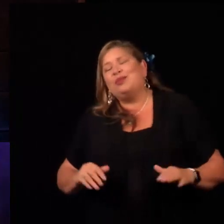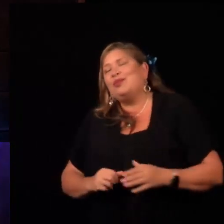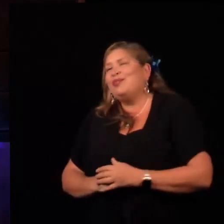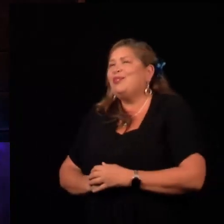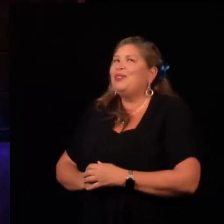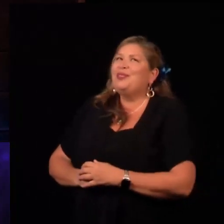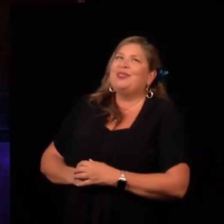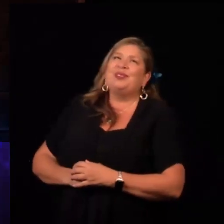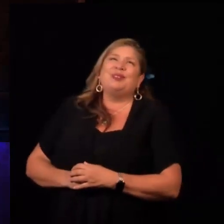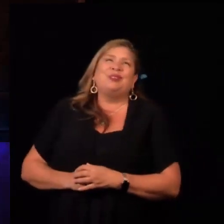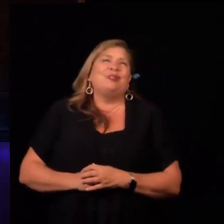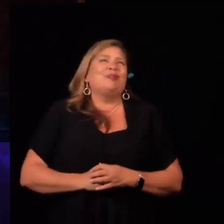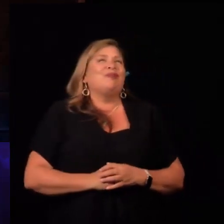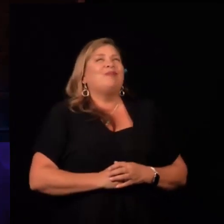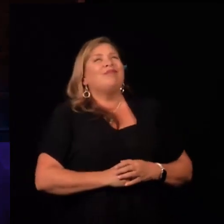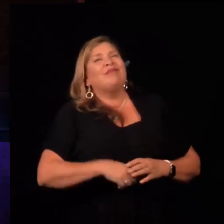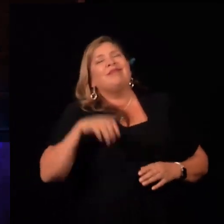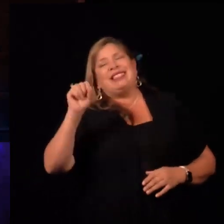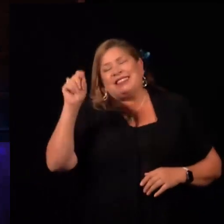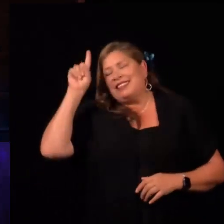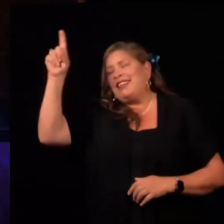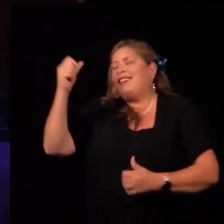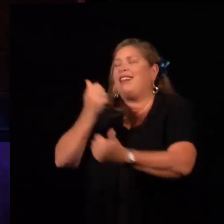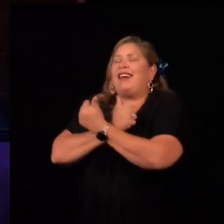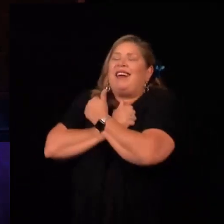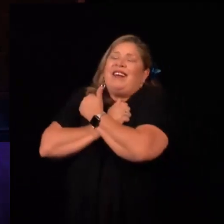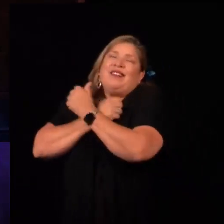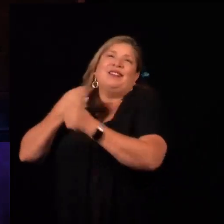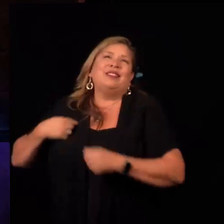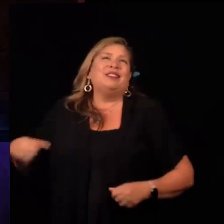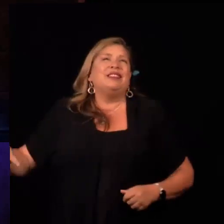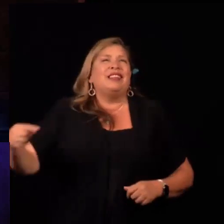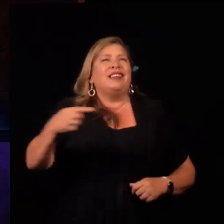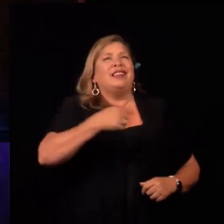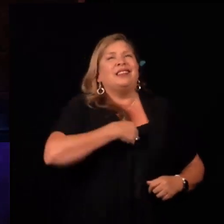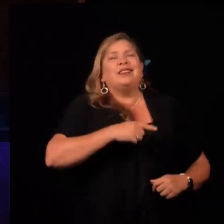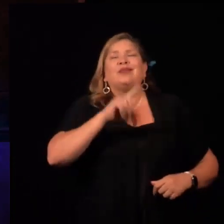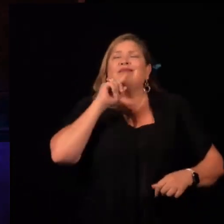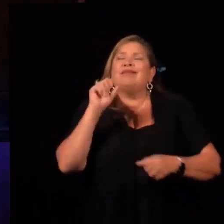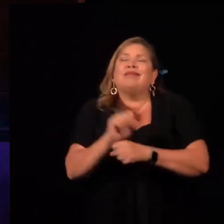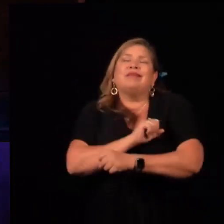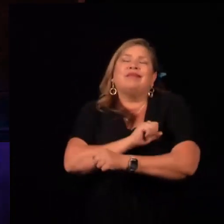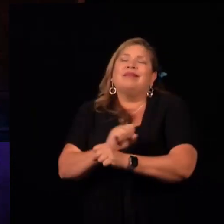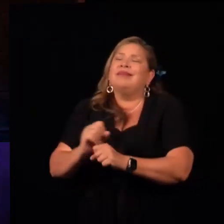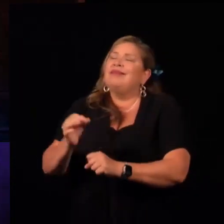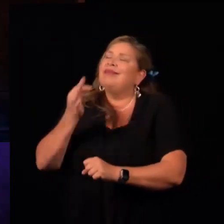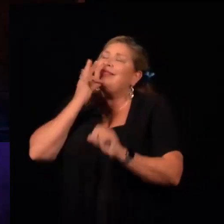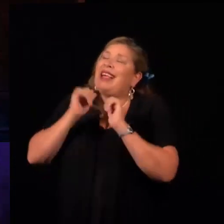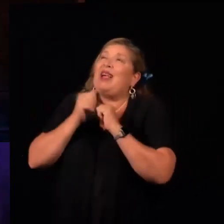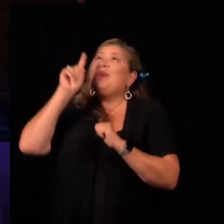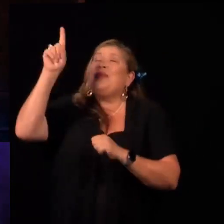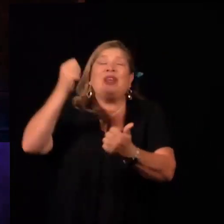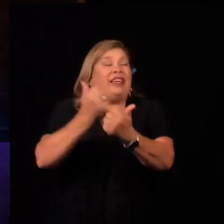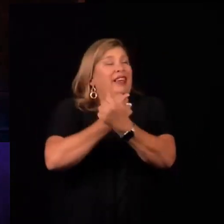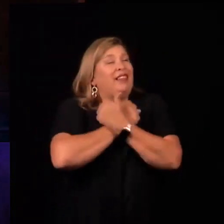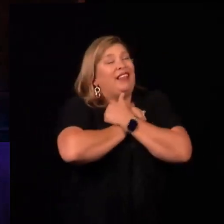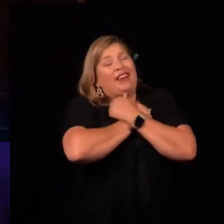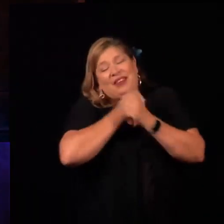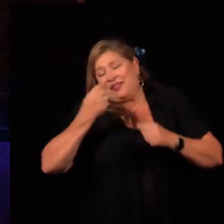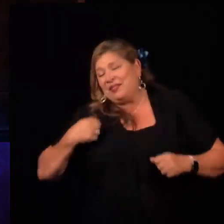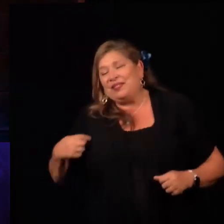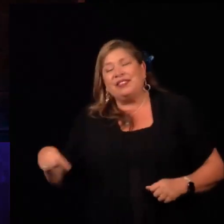Let's raise our voices to him. Yeah, he loves us. Oh, how